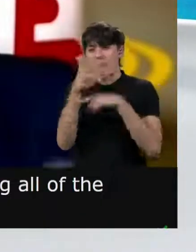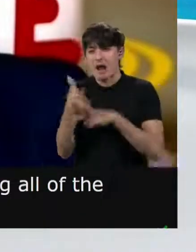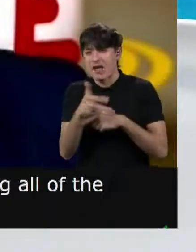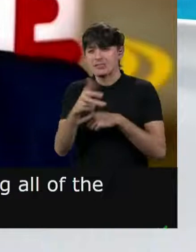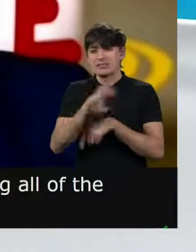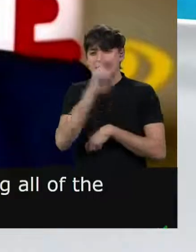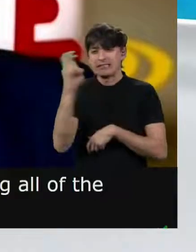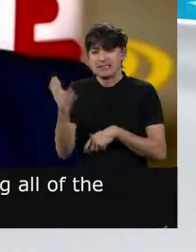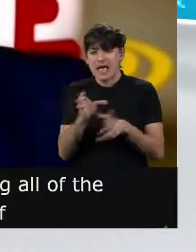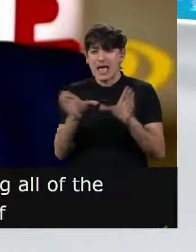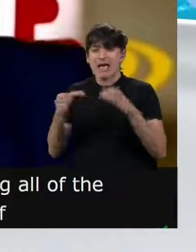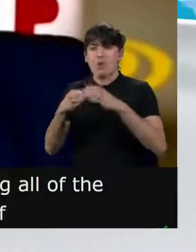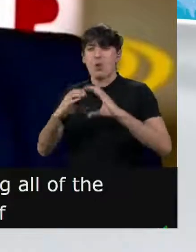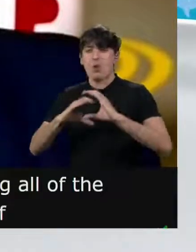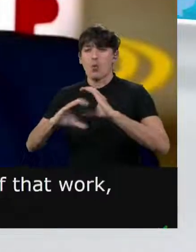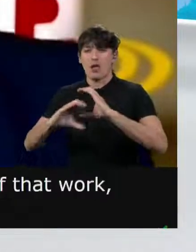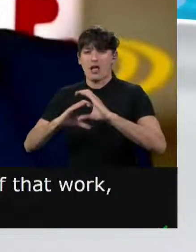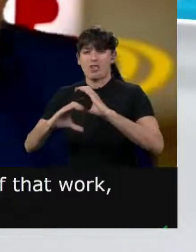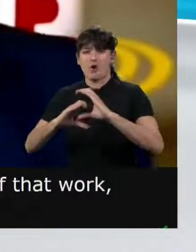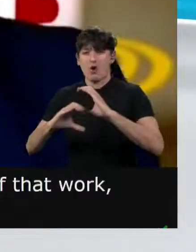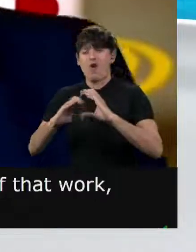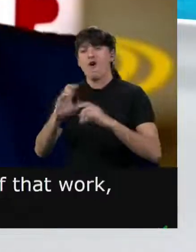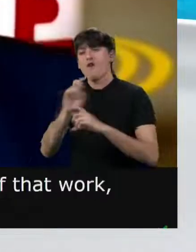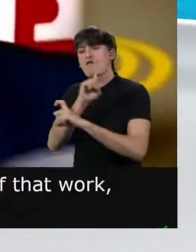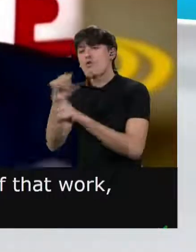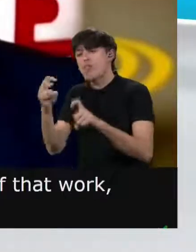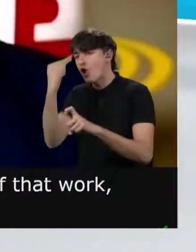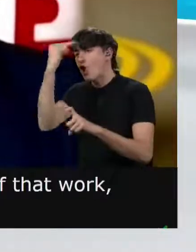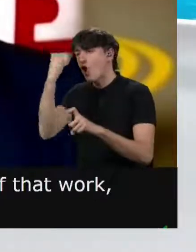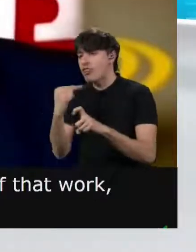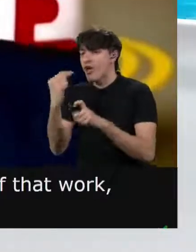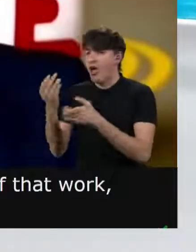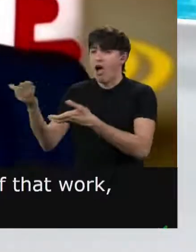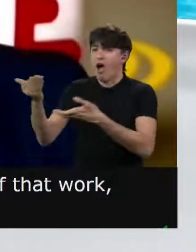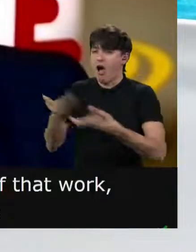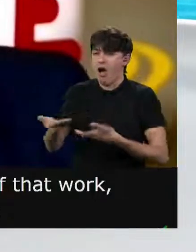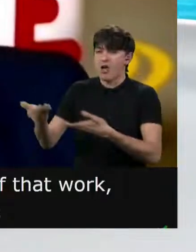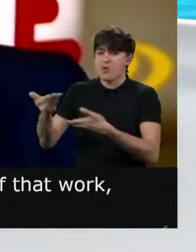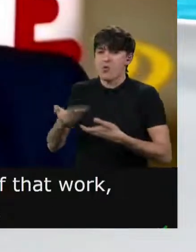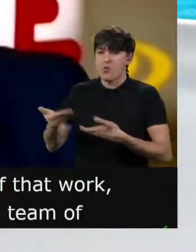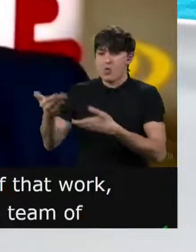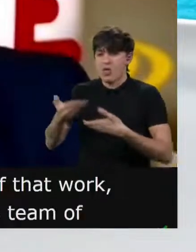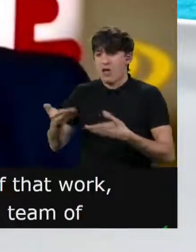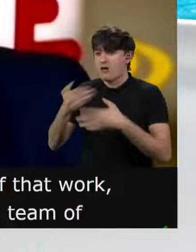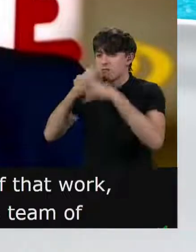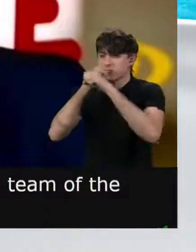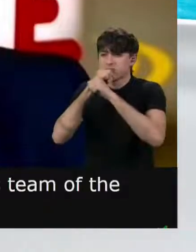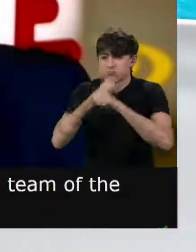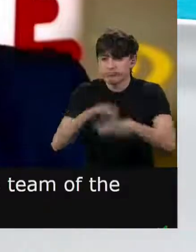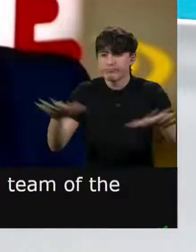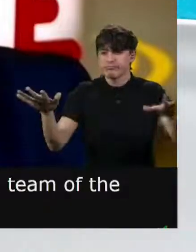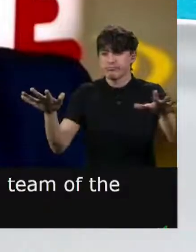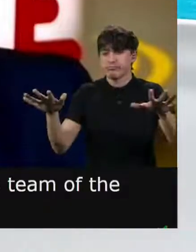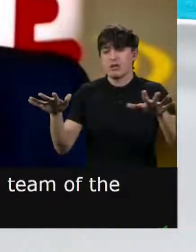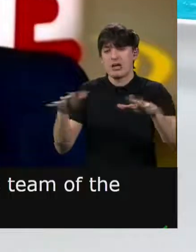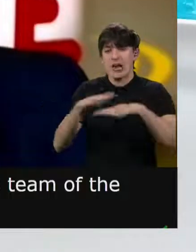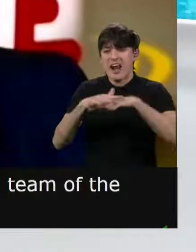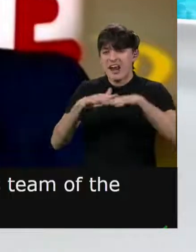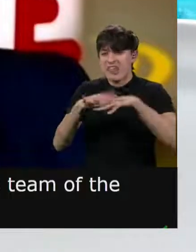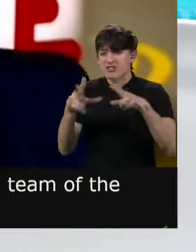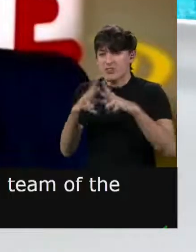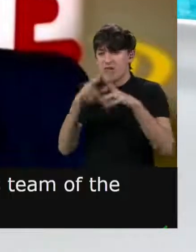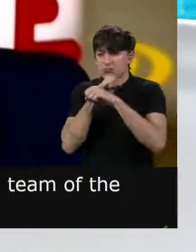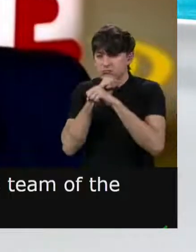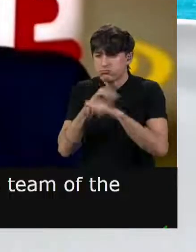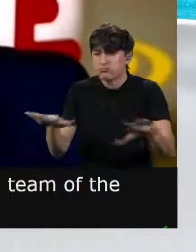work, working behind the cameras, the communications team of the ONTE Foundation that has been helping us to disseminate